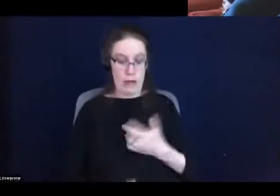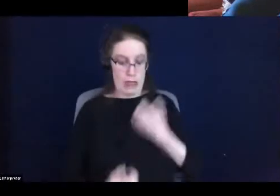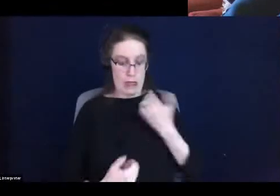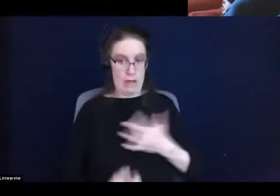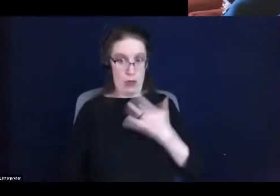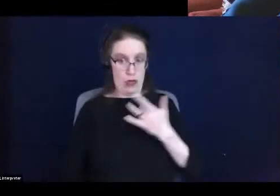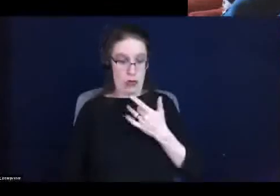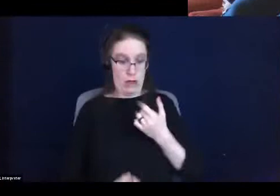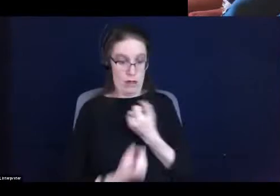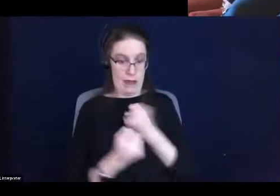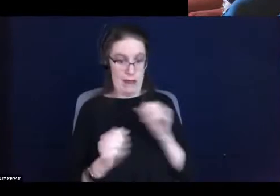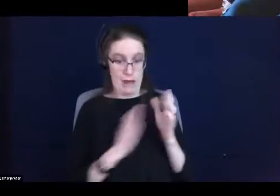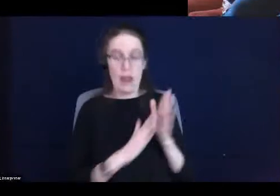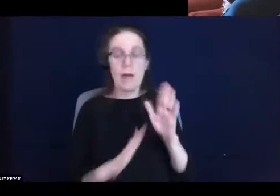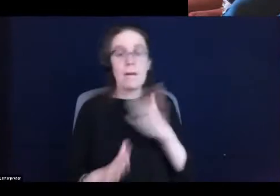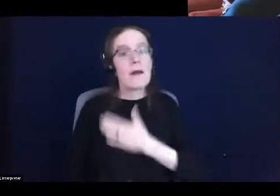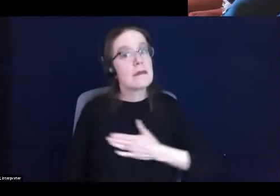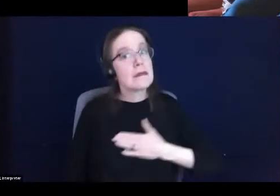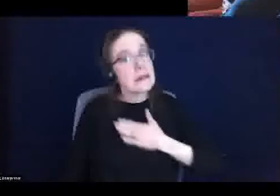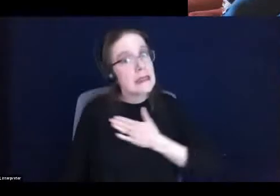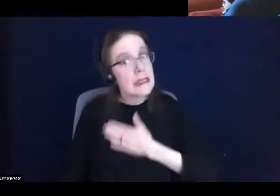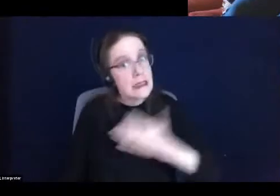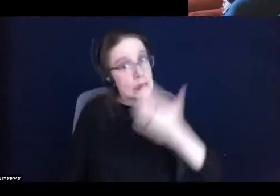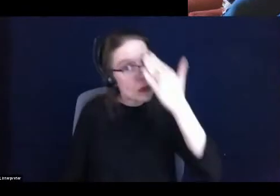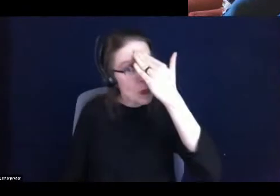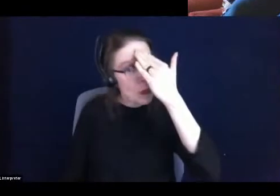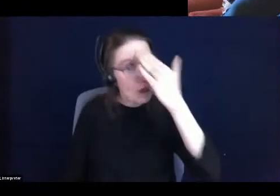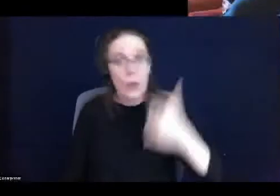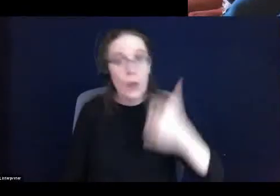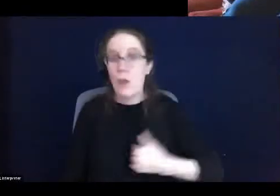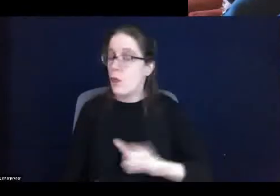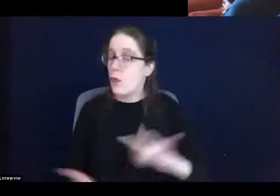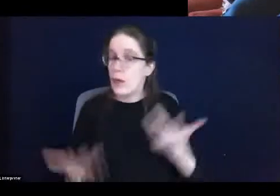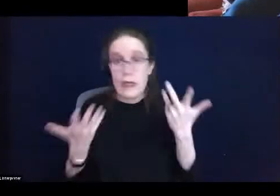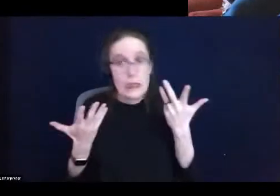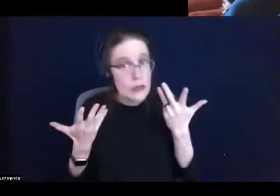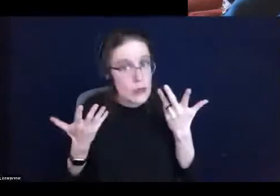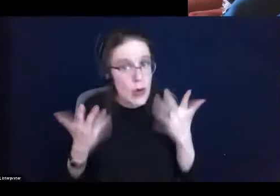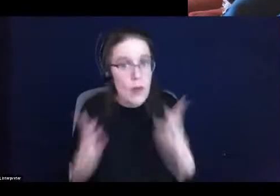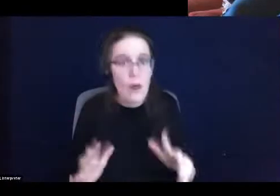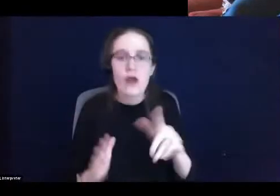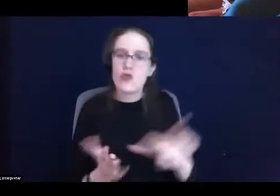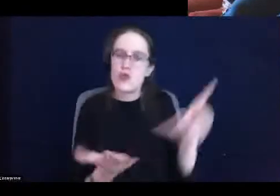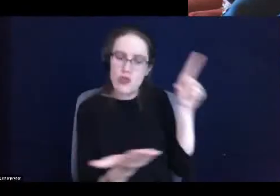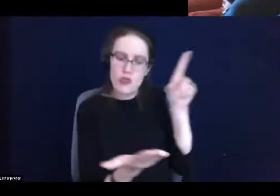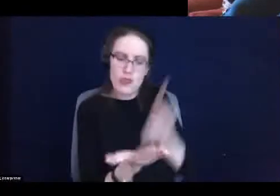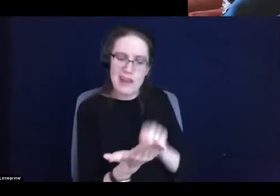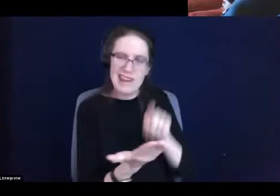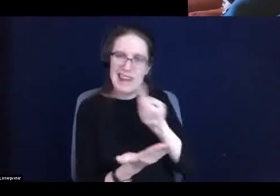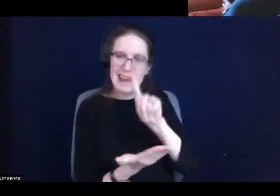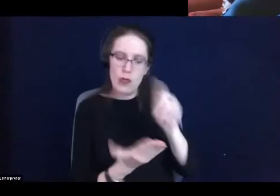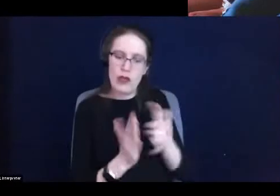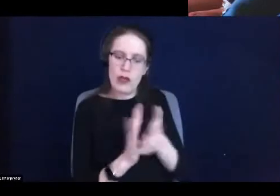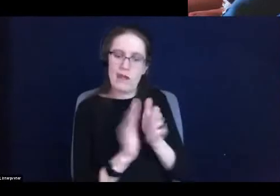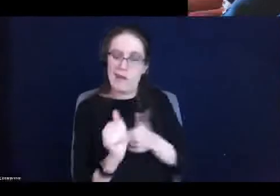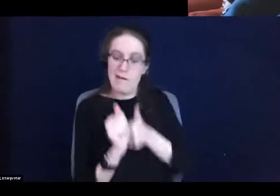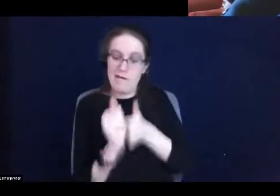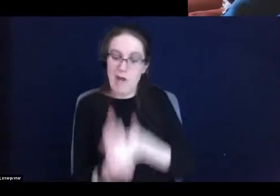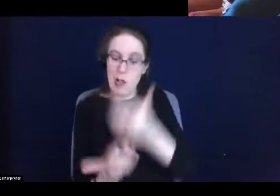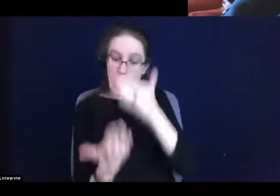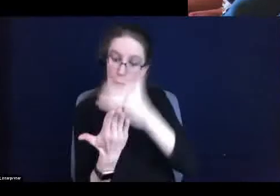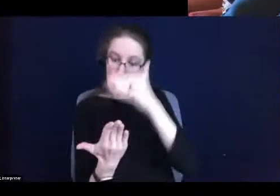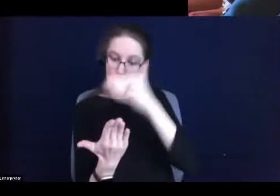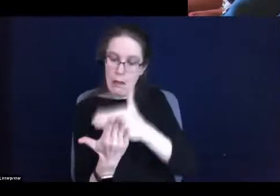note that we do not want advocates to print these questions out and turn them into a worksheet. We really mean what we say